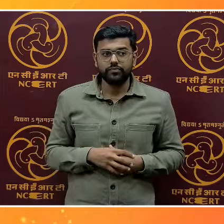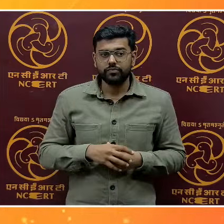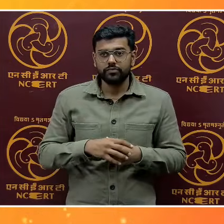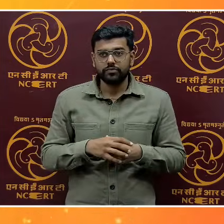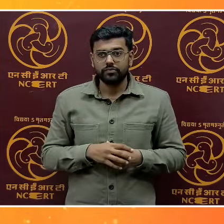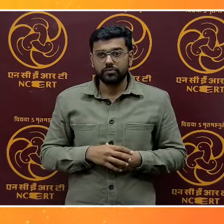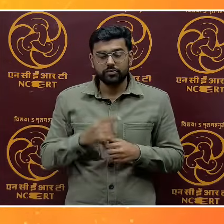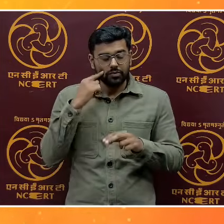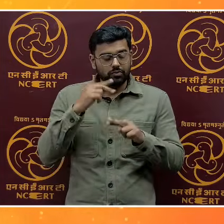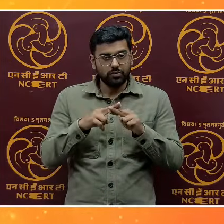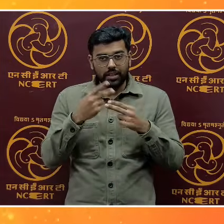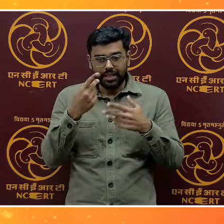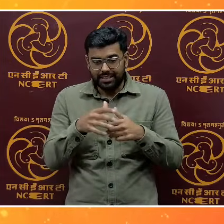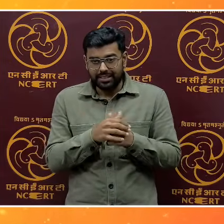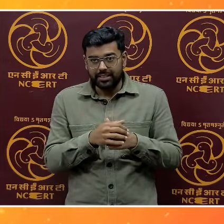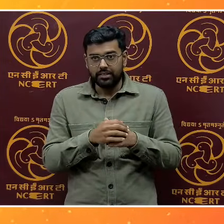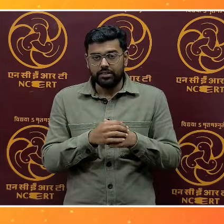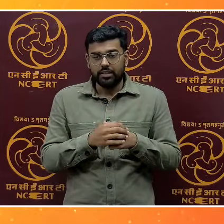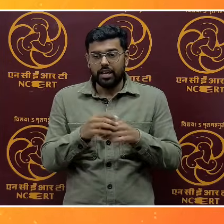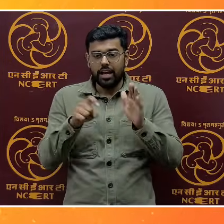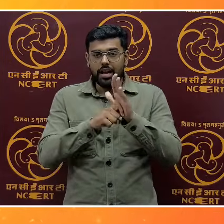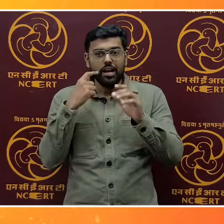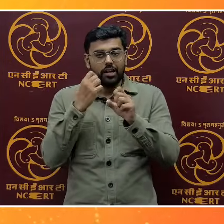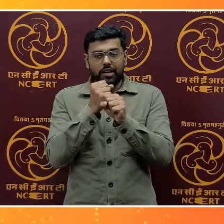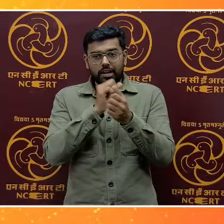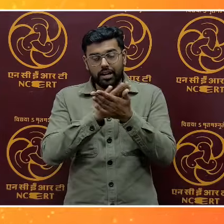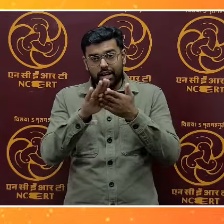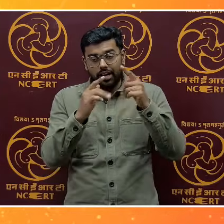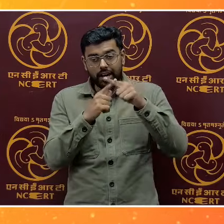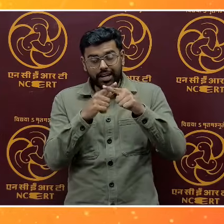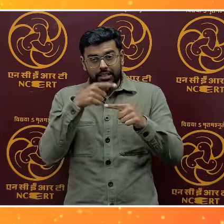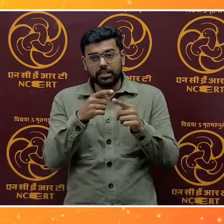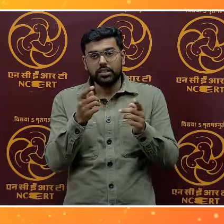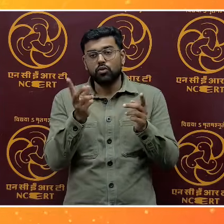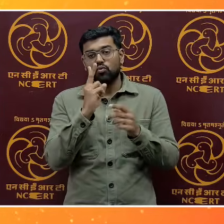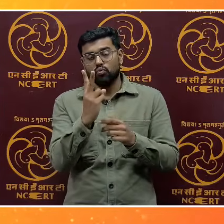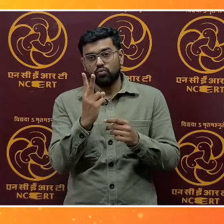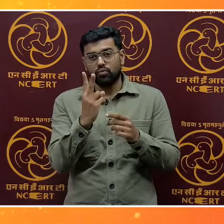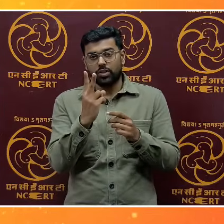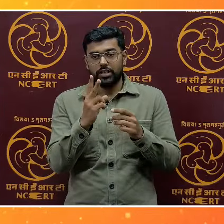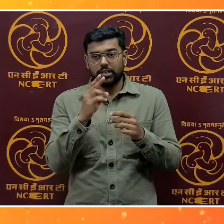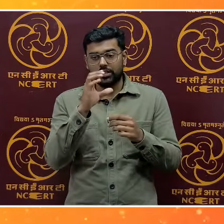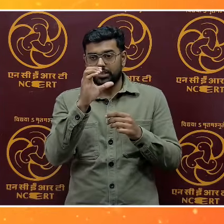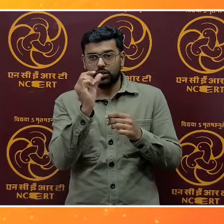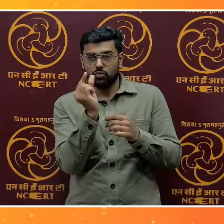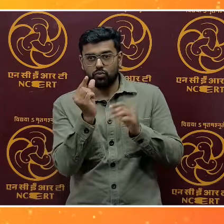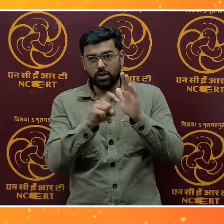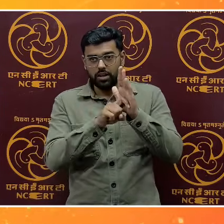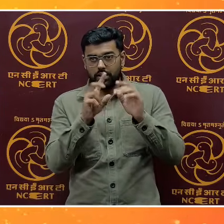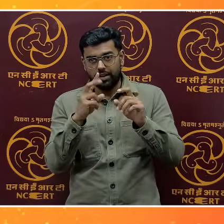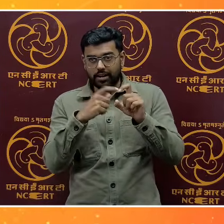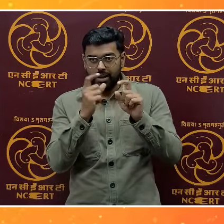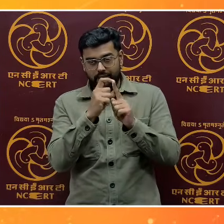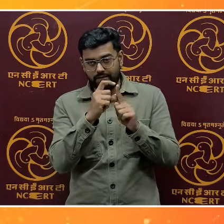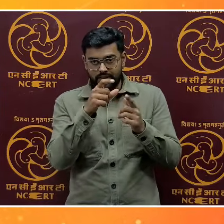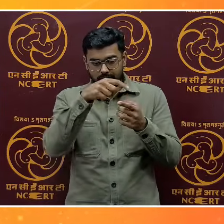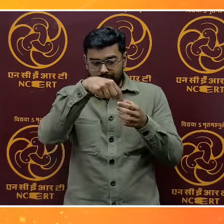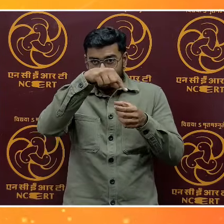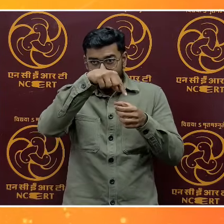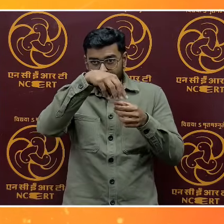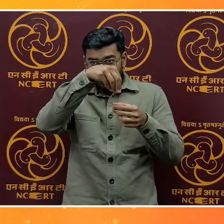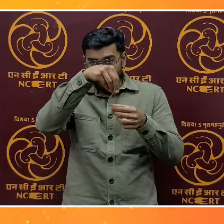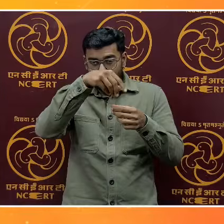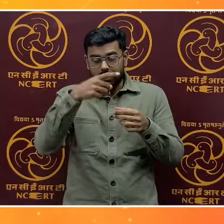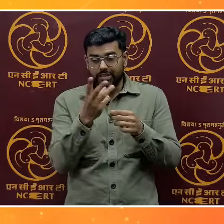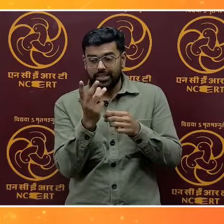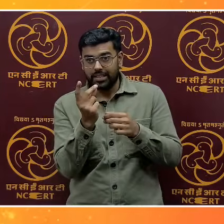So, any right circular cone has two surfaces, children. One is curved and other is plane, which is circular. And